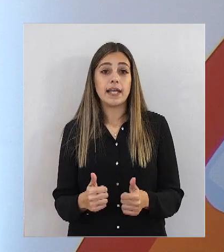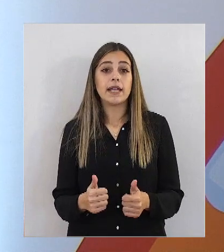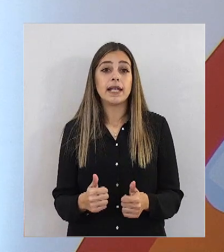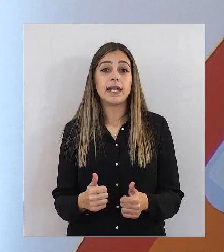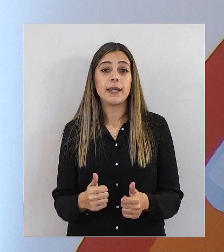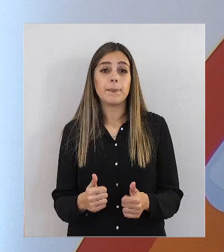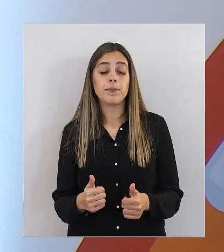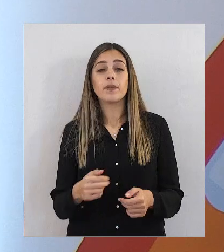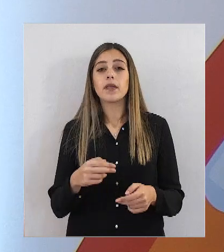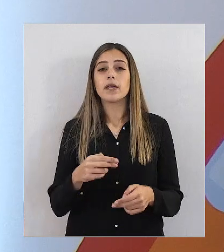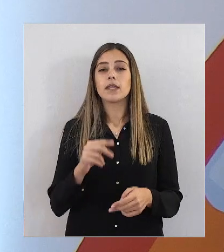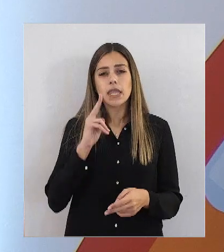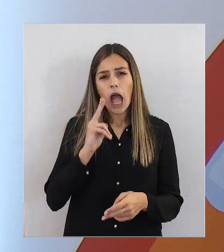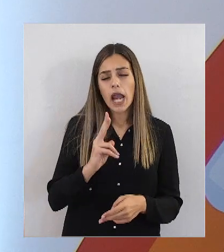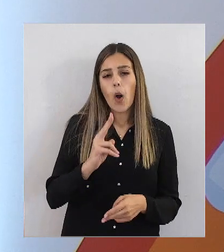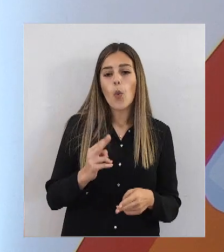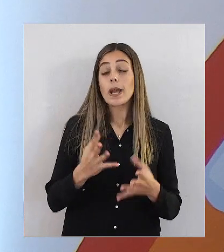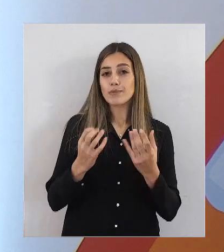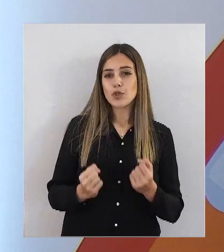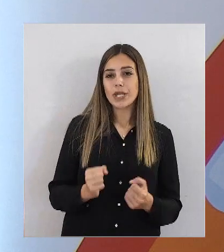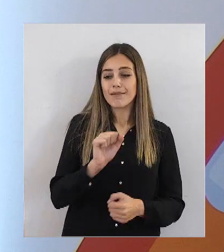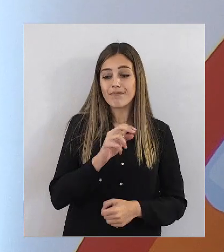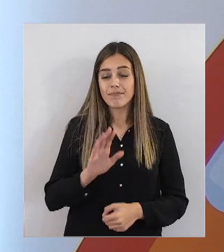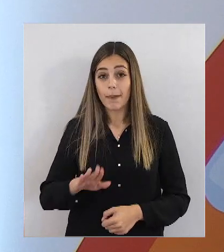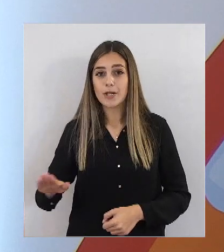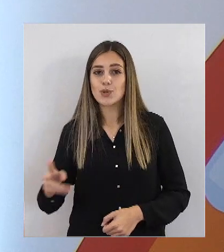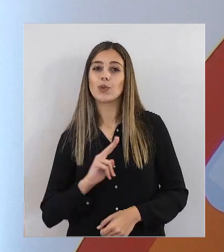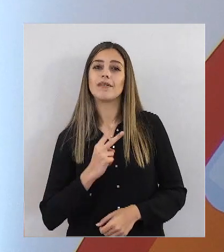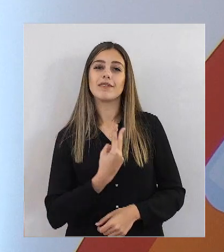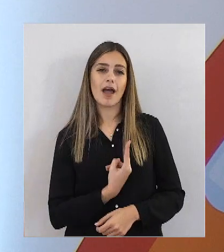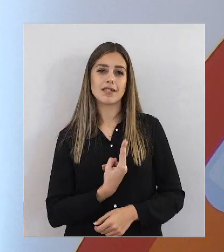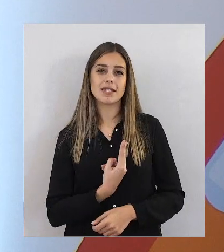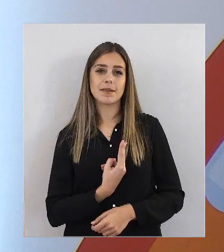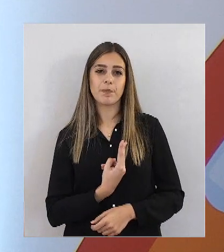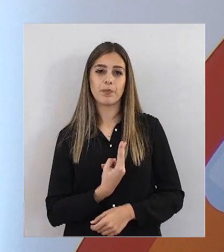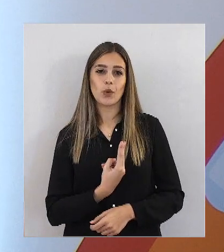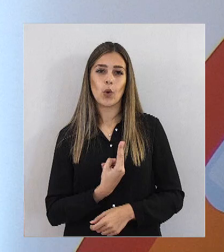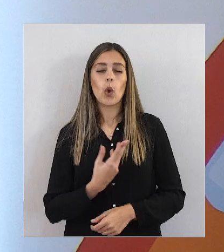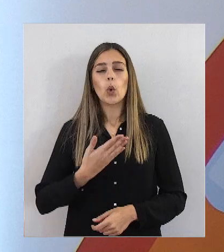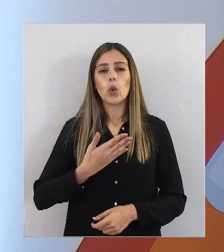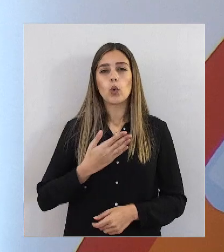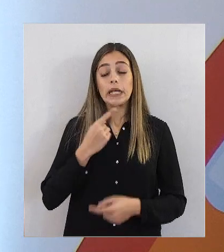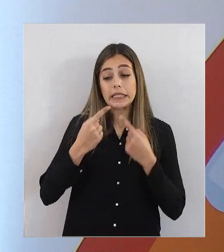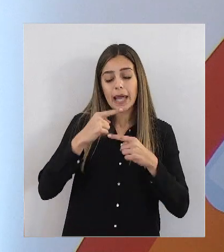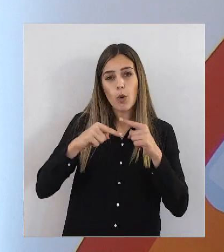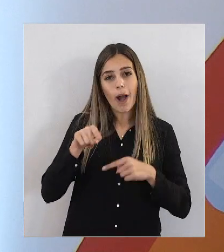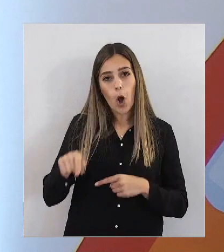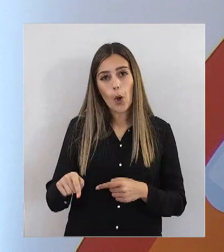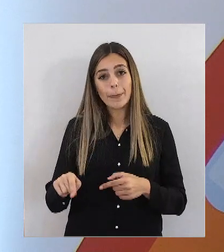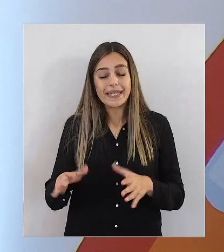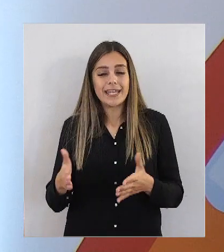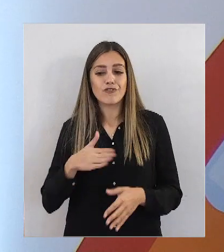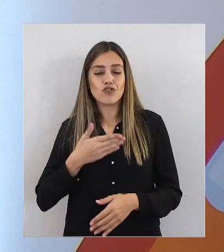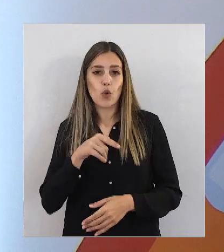their needs without their mental status being questioned. And then, 2 years ago,